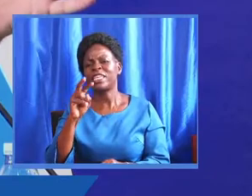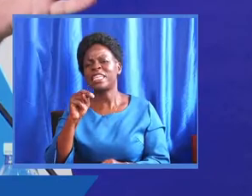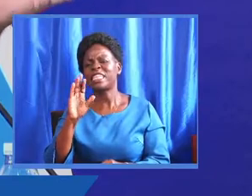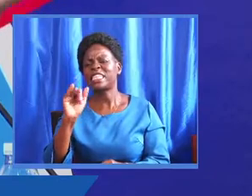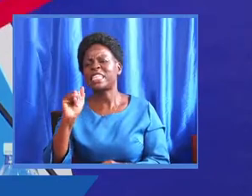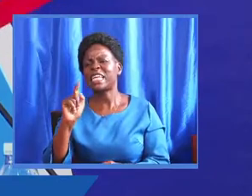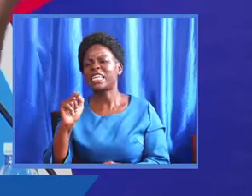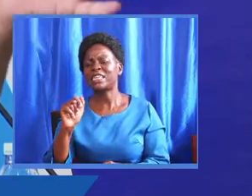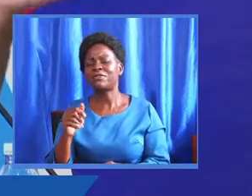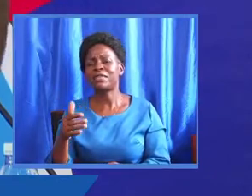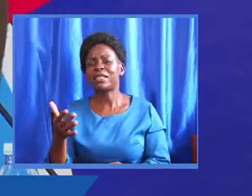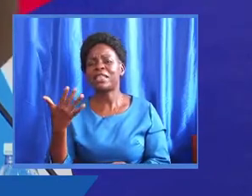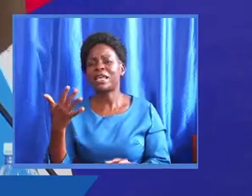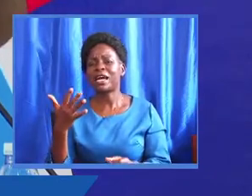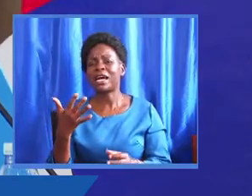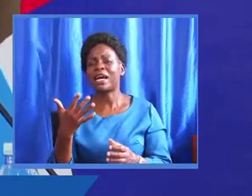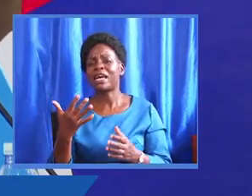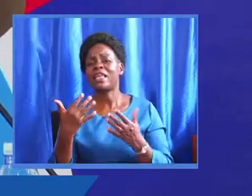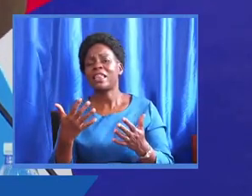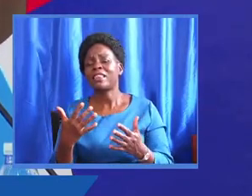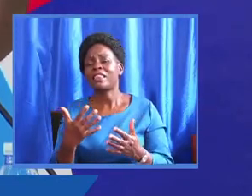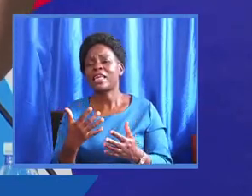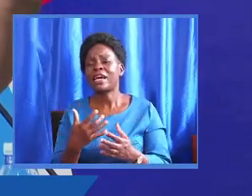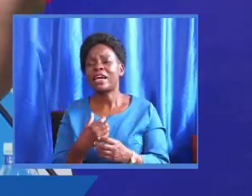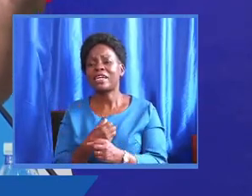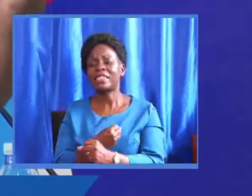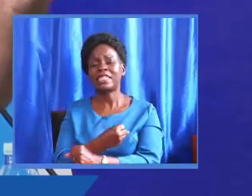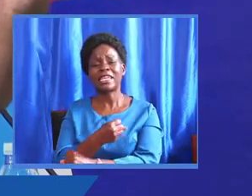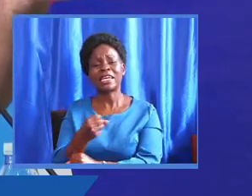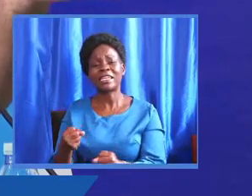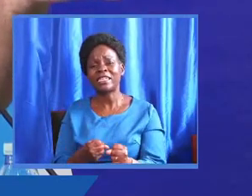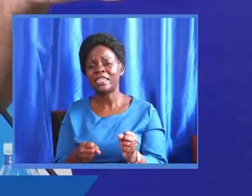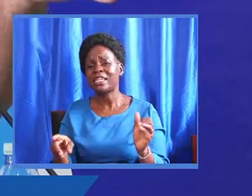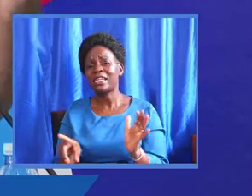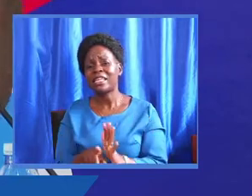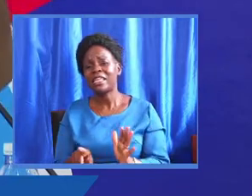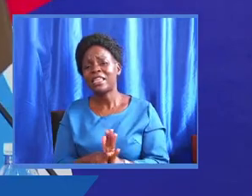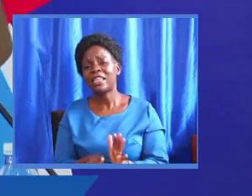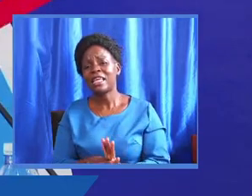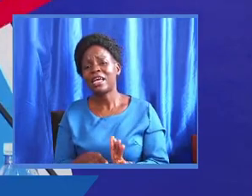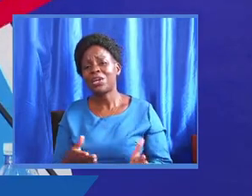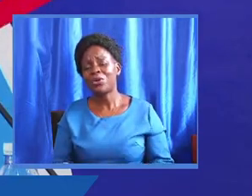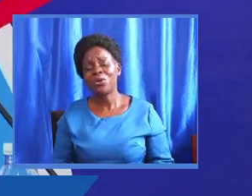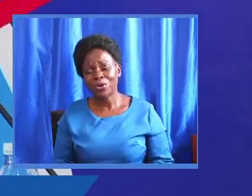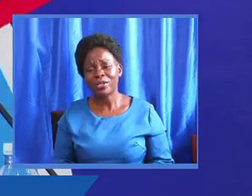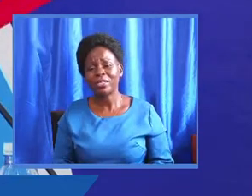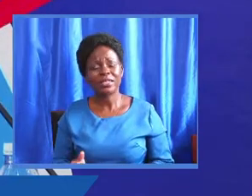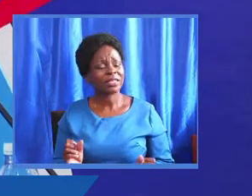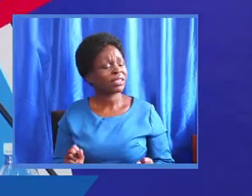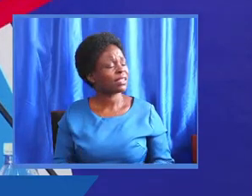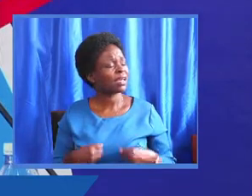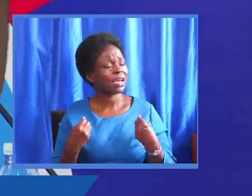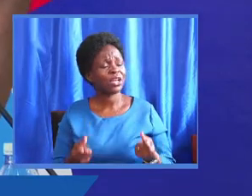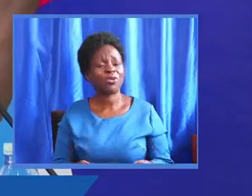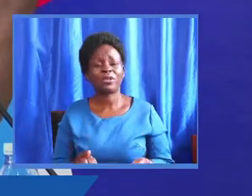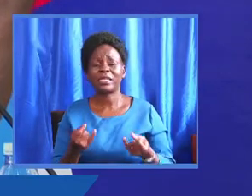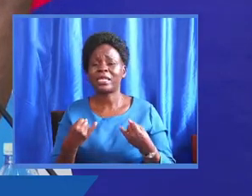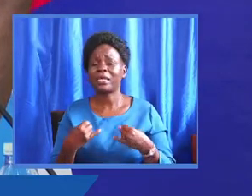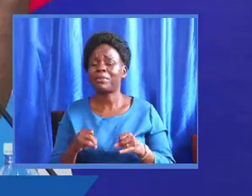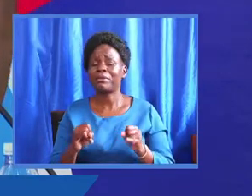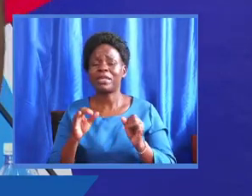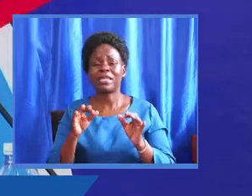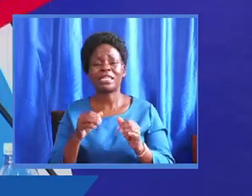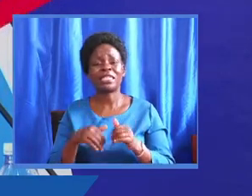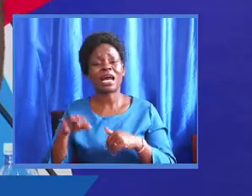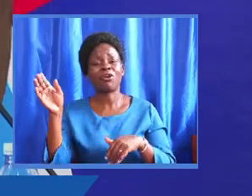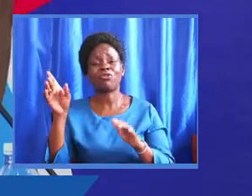tied. They're the implementers of the policymakers in the law. There are certain incentives prescribed